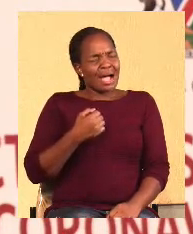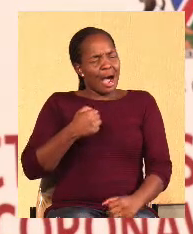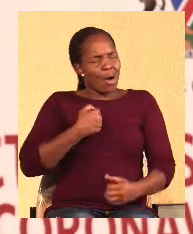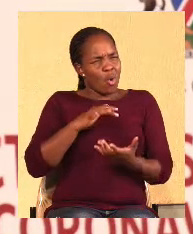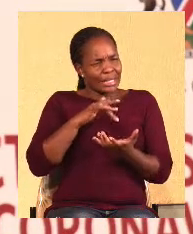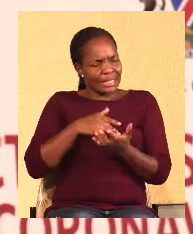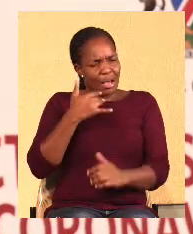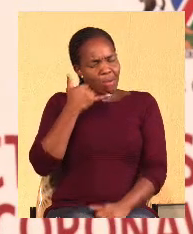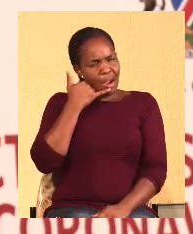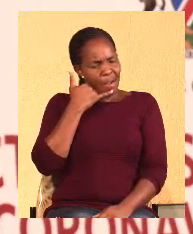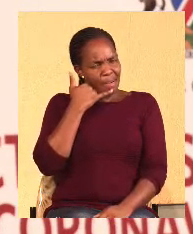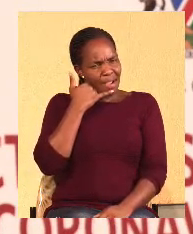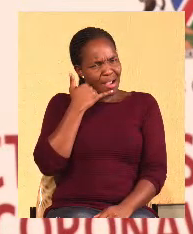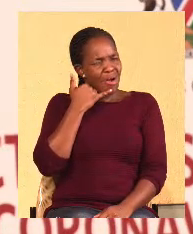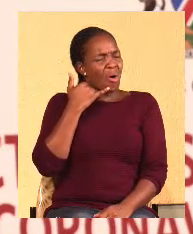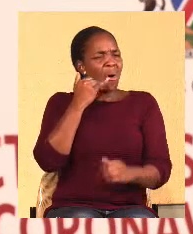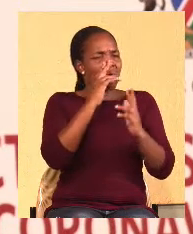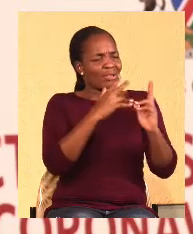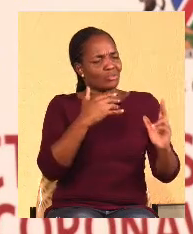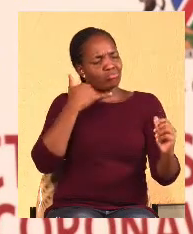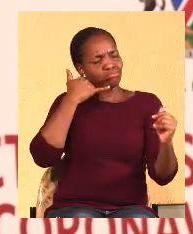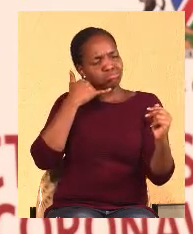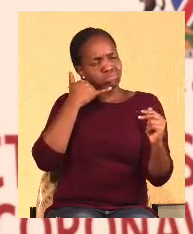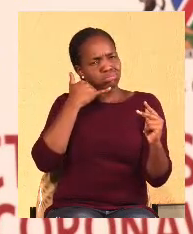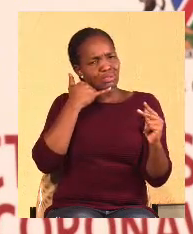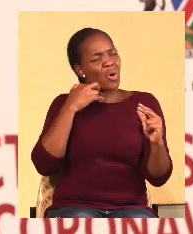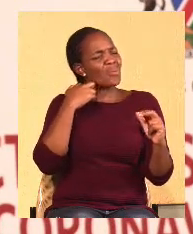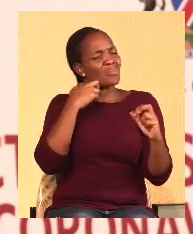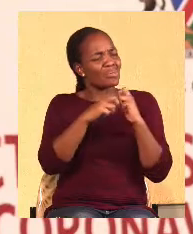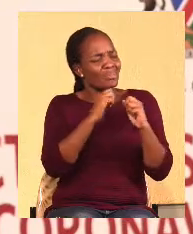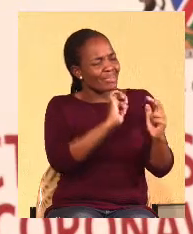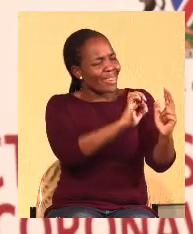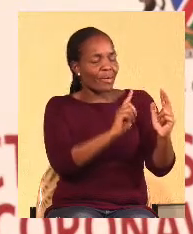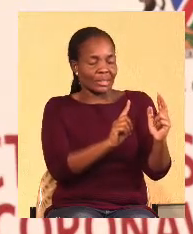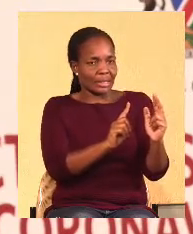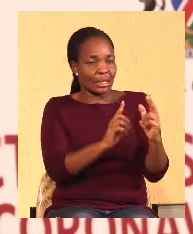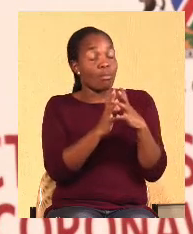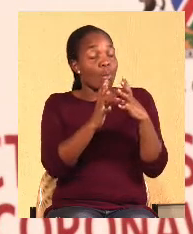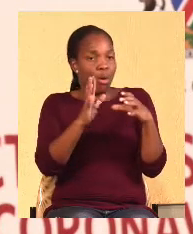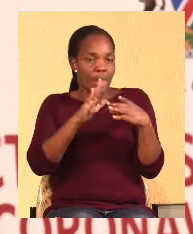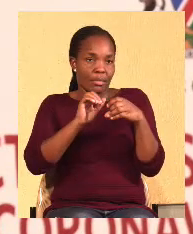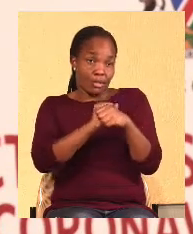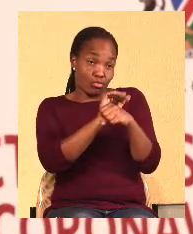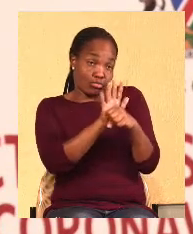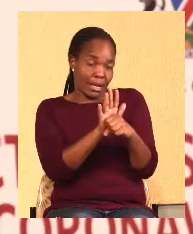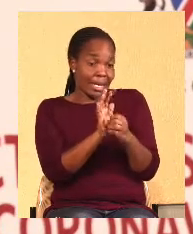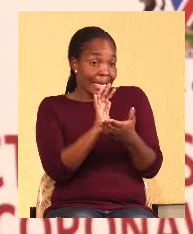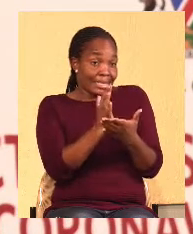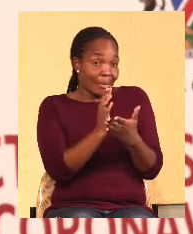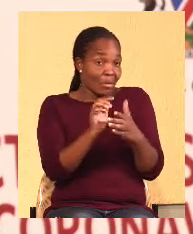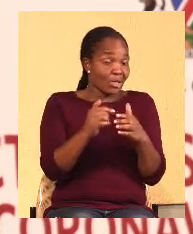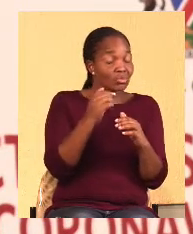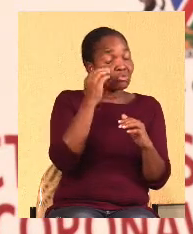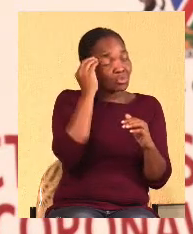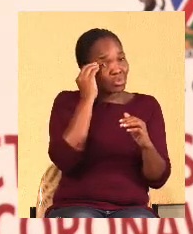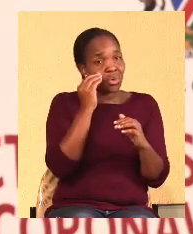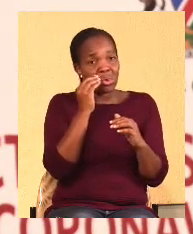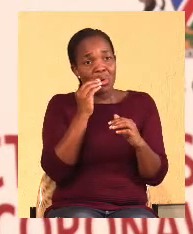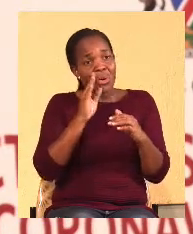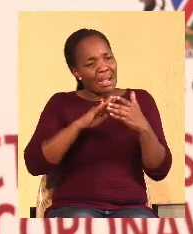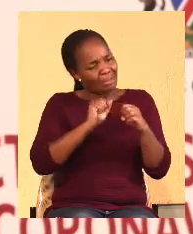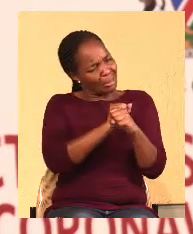to non-COVID-related issues. COVID-related issues are like wanting to know the signs and symptoms of the